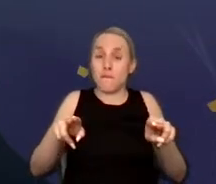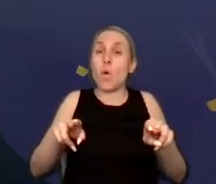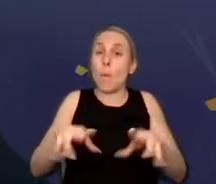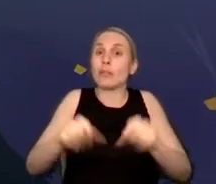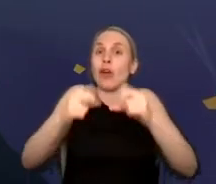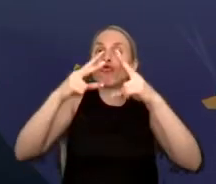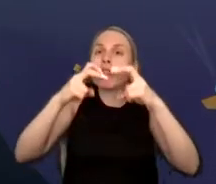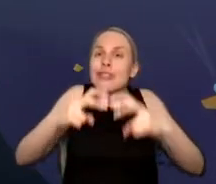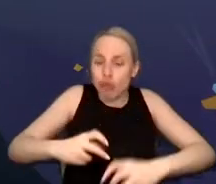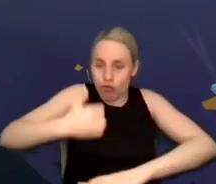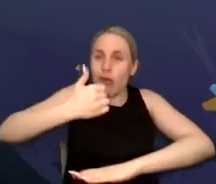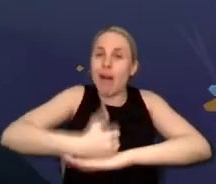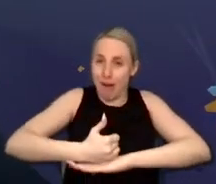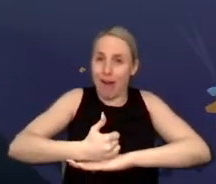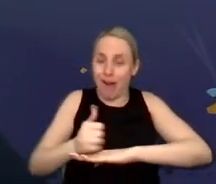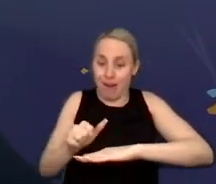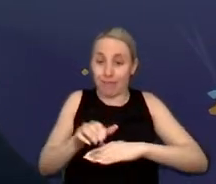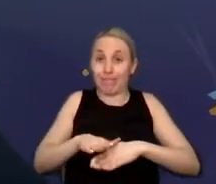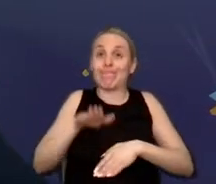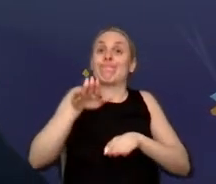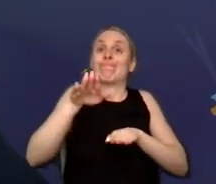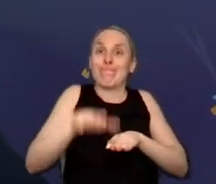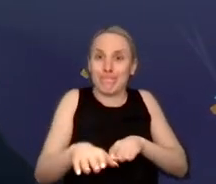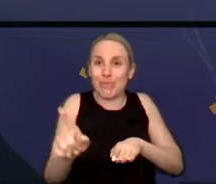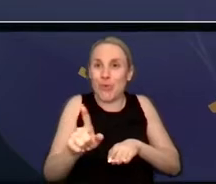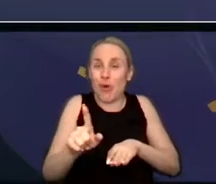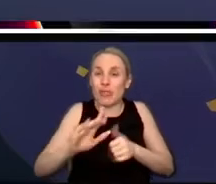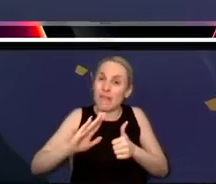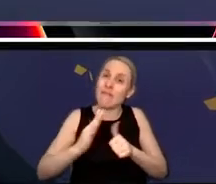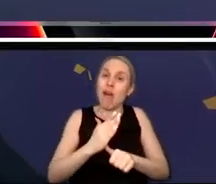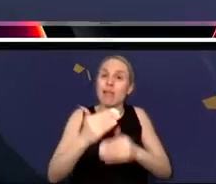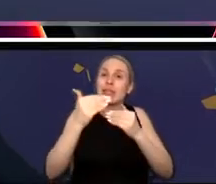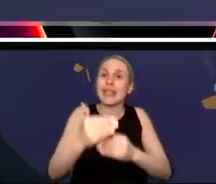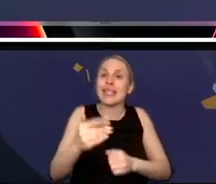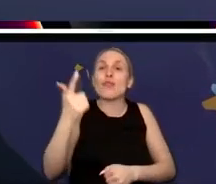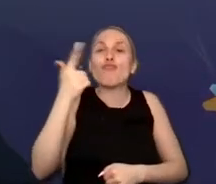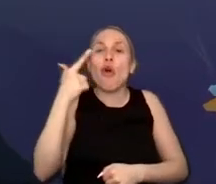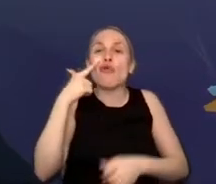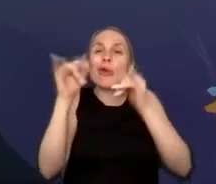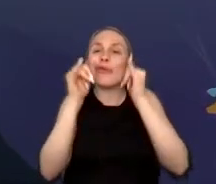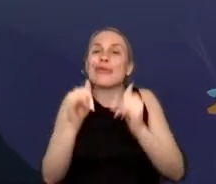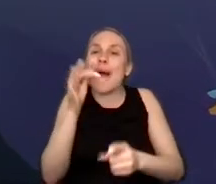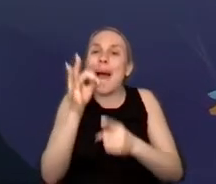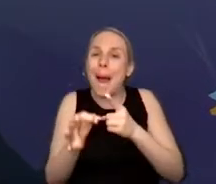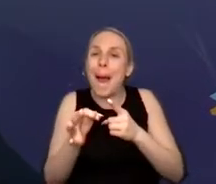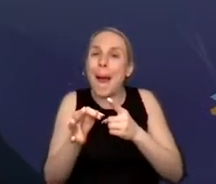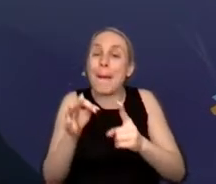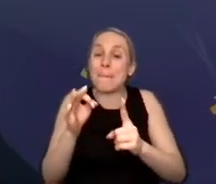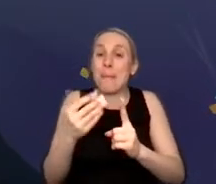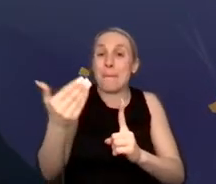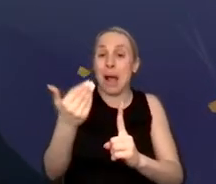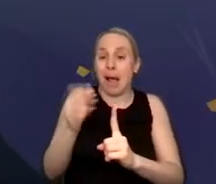moved into this first season prototyping a way of talking about back-end infrastructure, which we